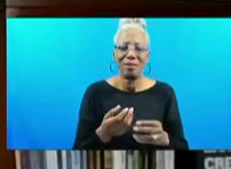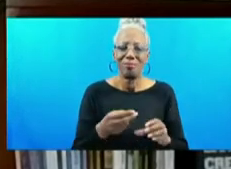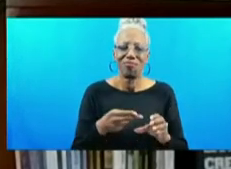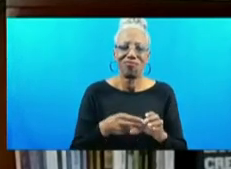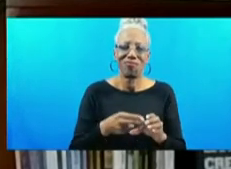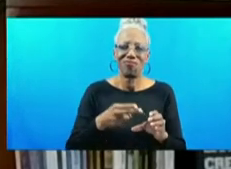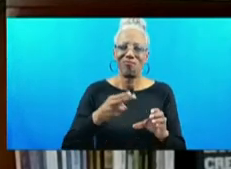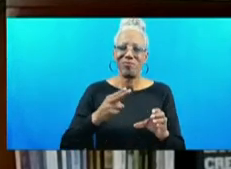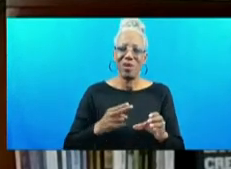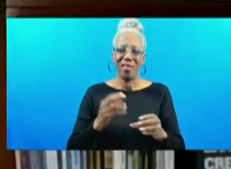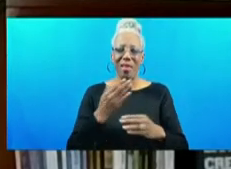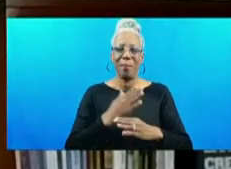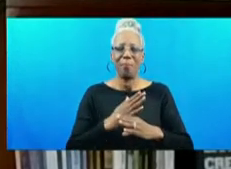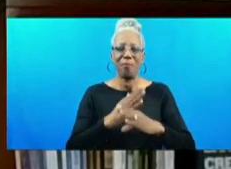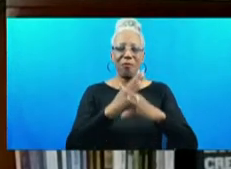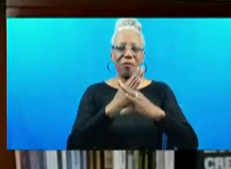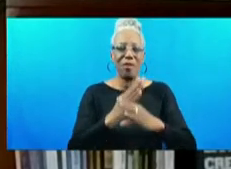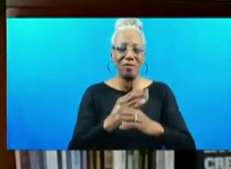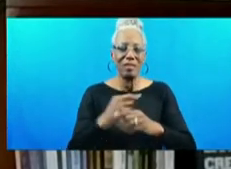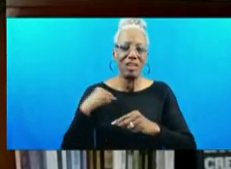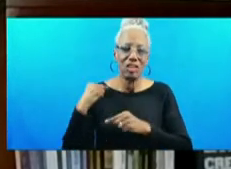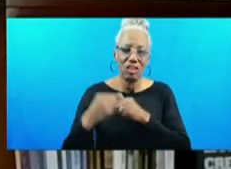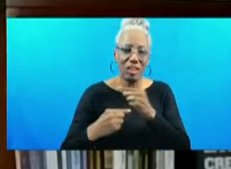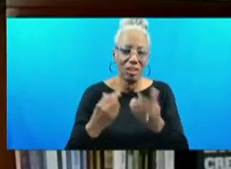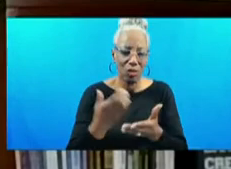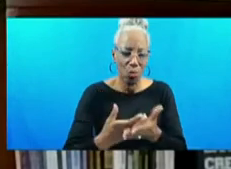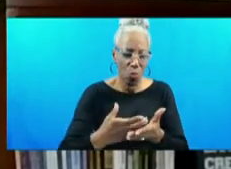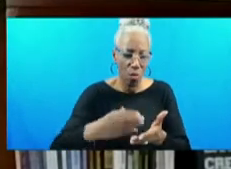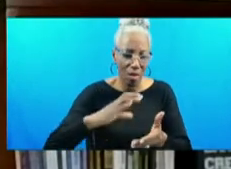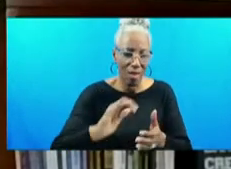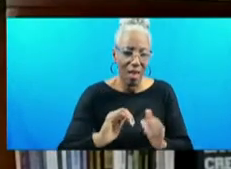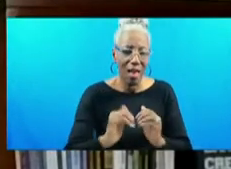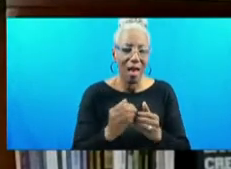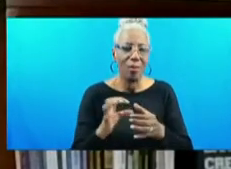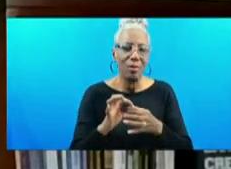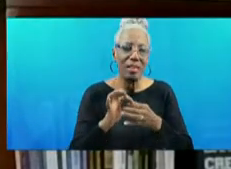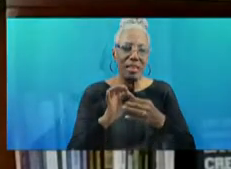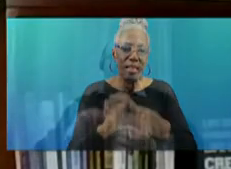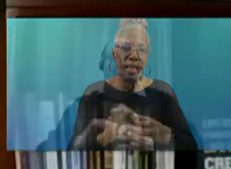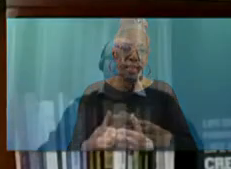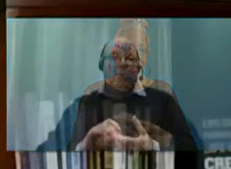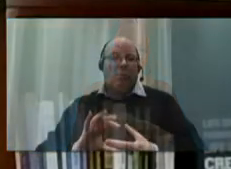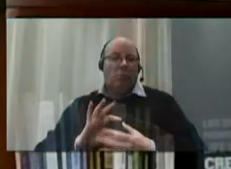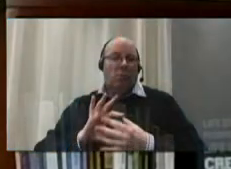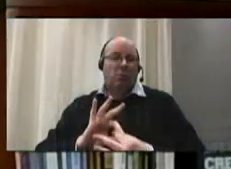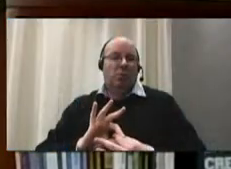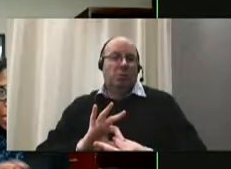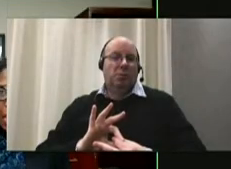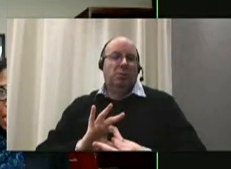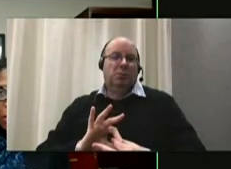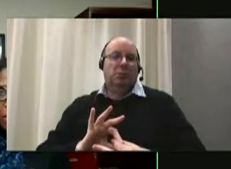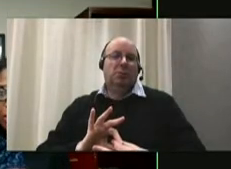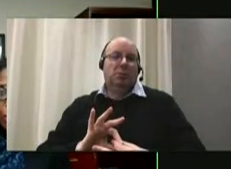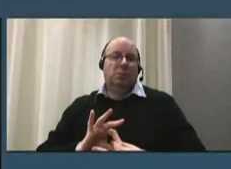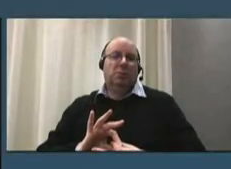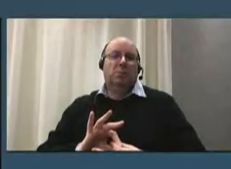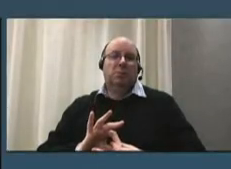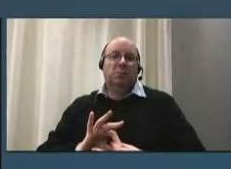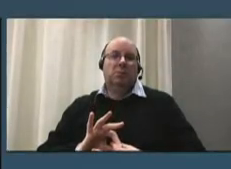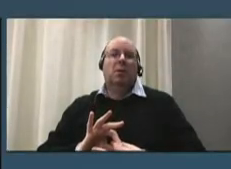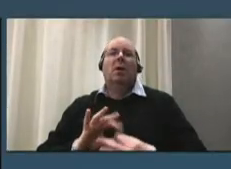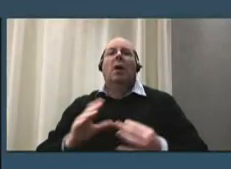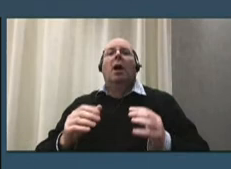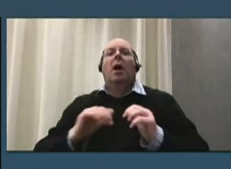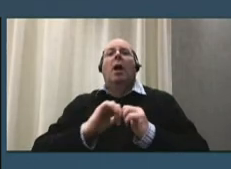educational structure and how one aids the other? Okay. So I'll stop there because I'm watching my